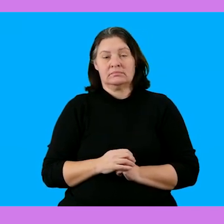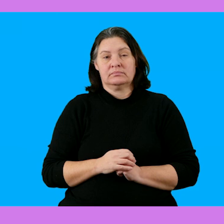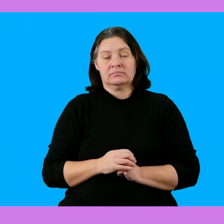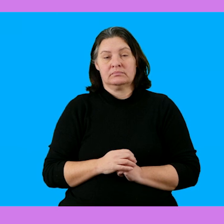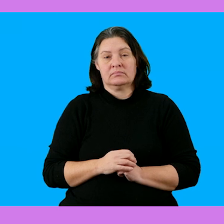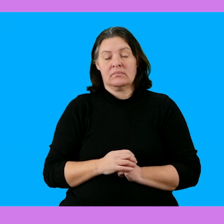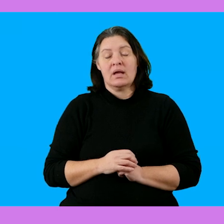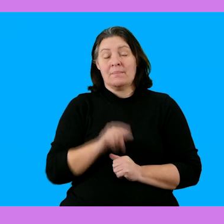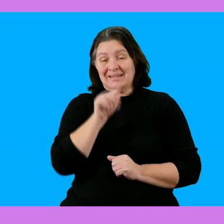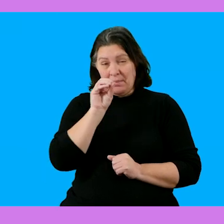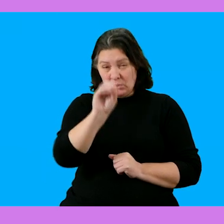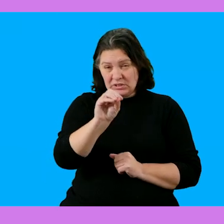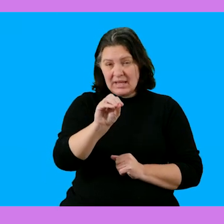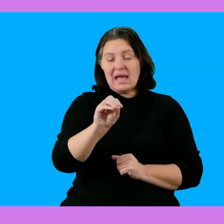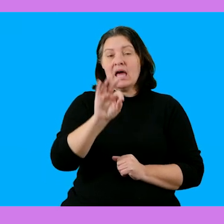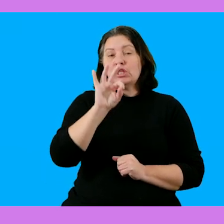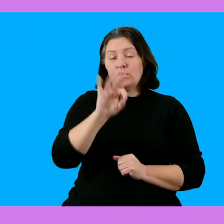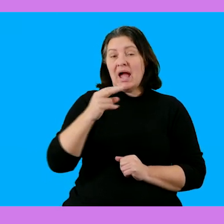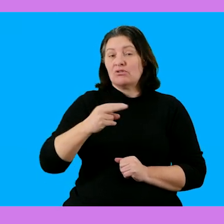That will be